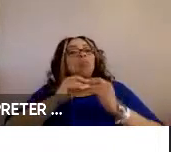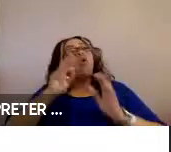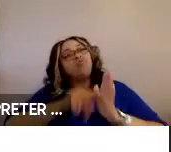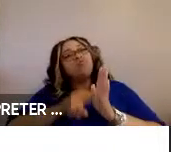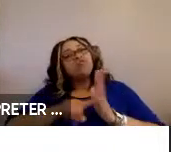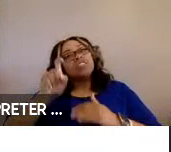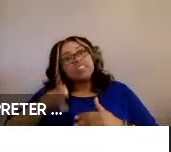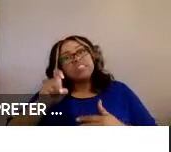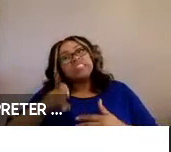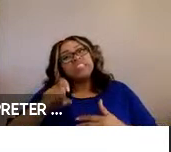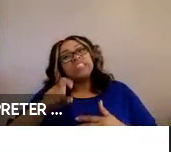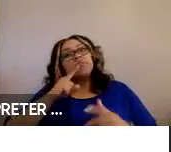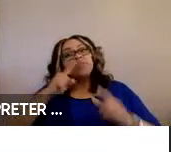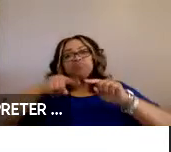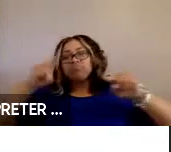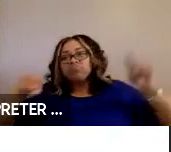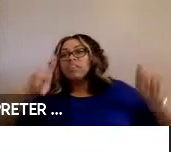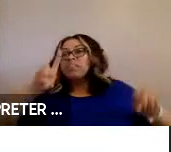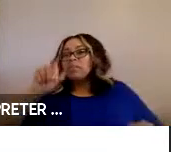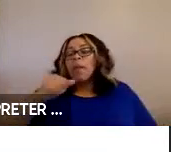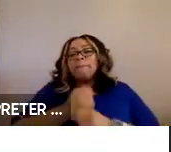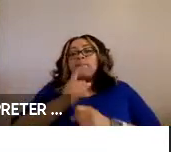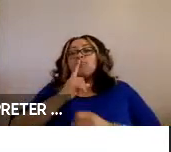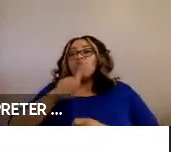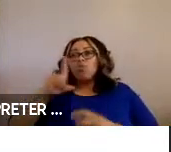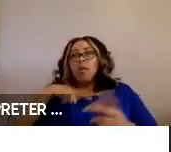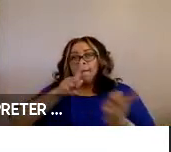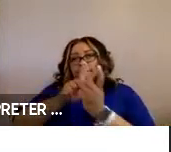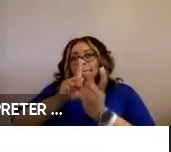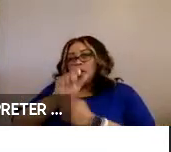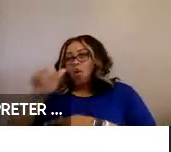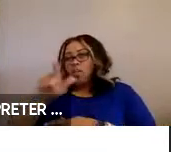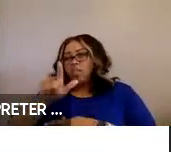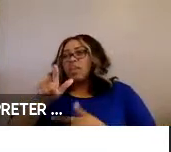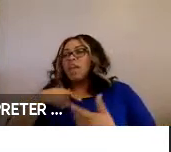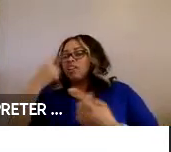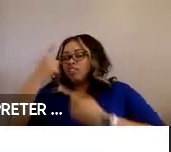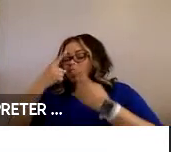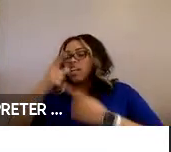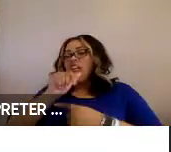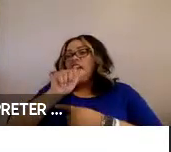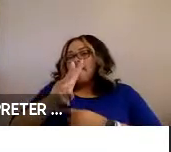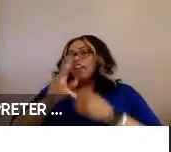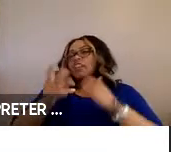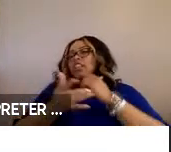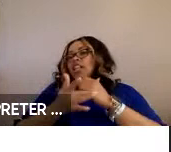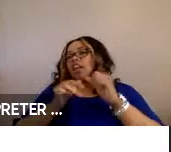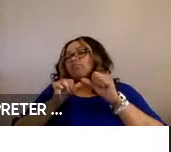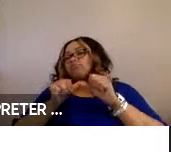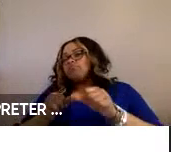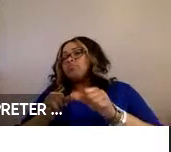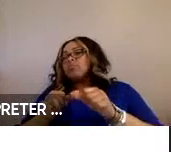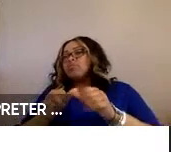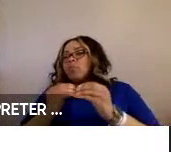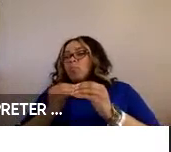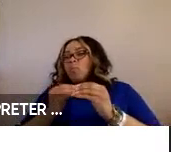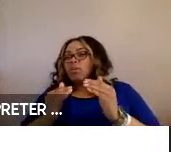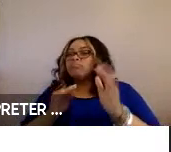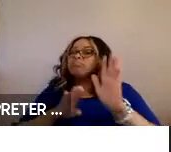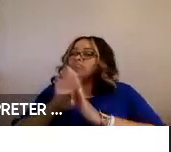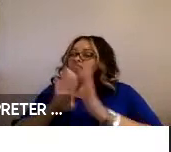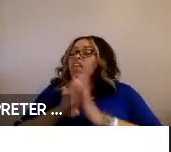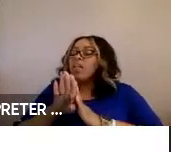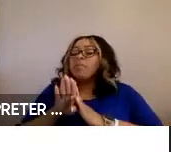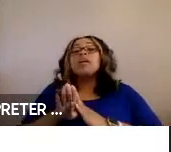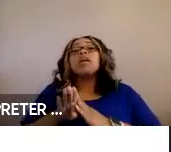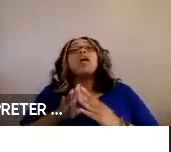performed with persons with diverse disabilities to ensure their needs are documented and considered as AV technology continues to advance. Such